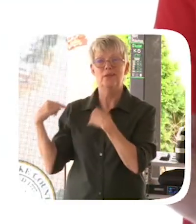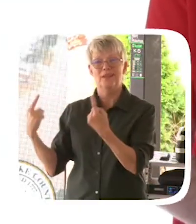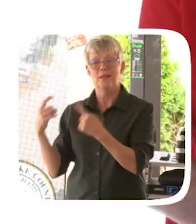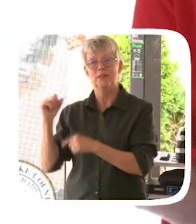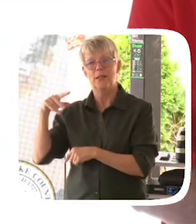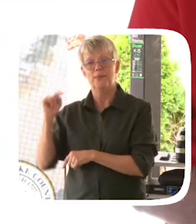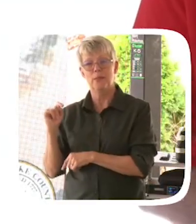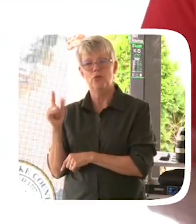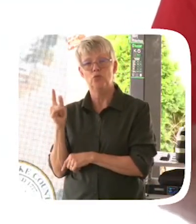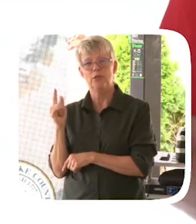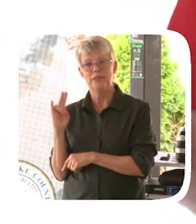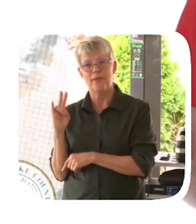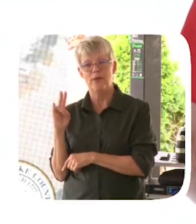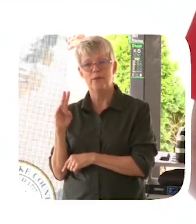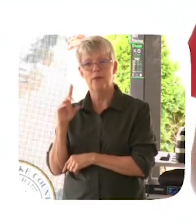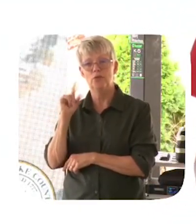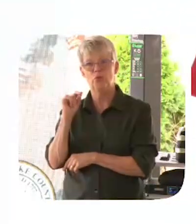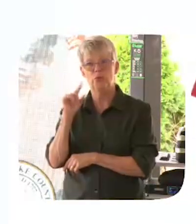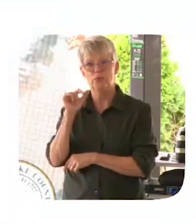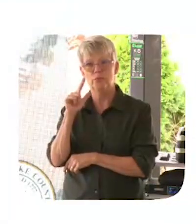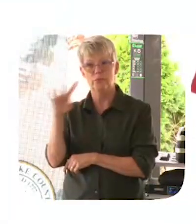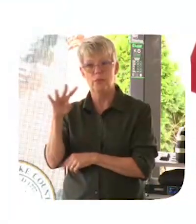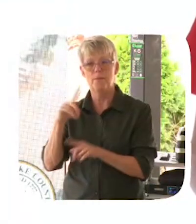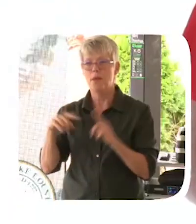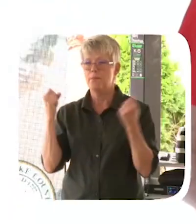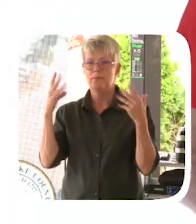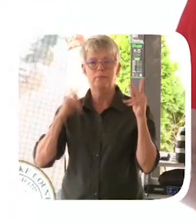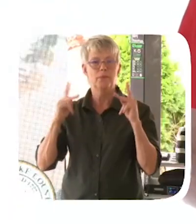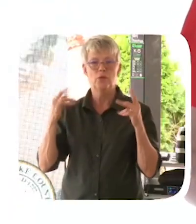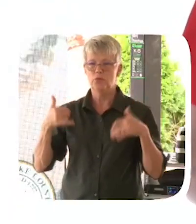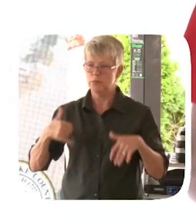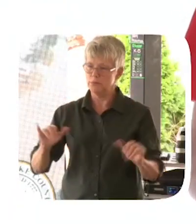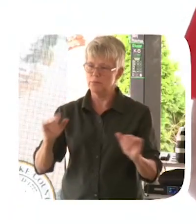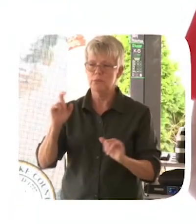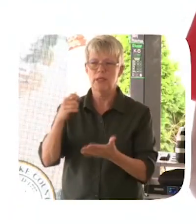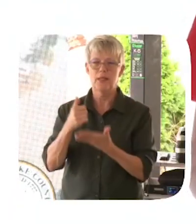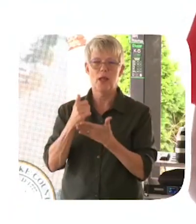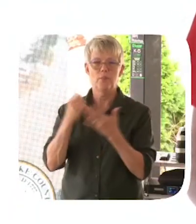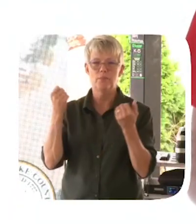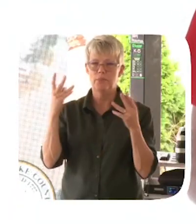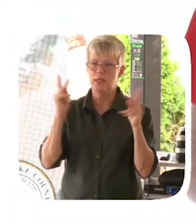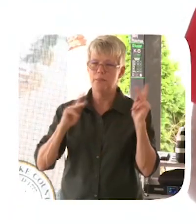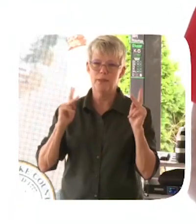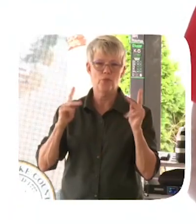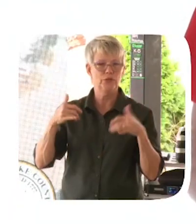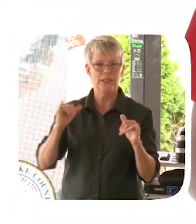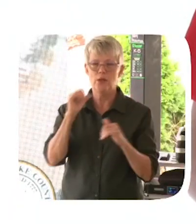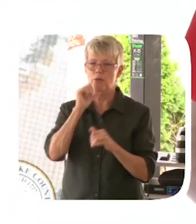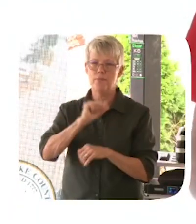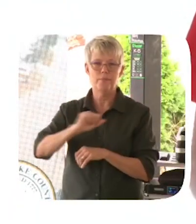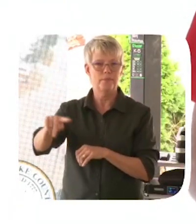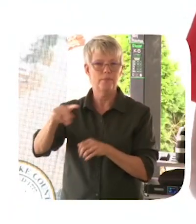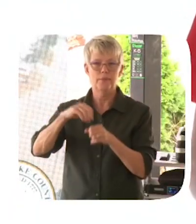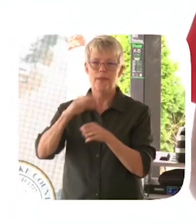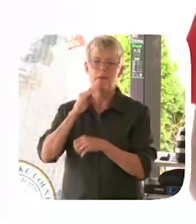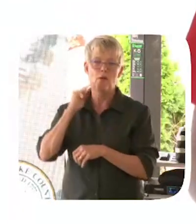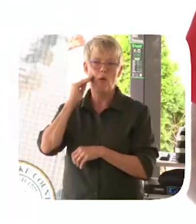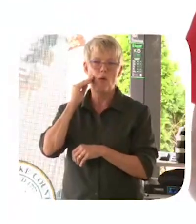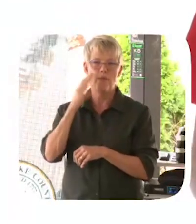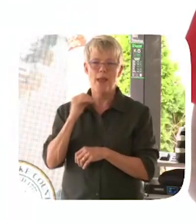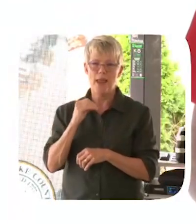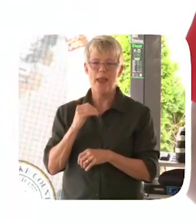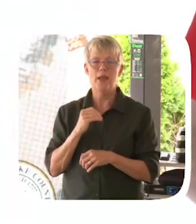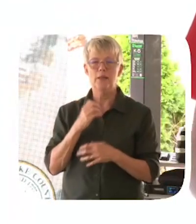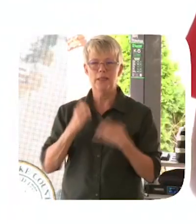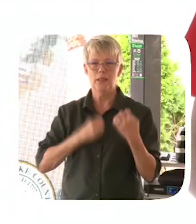27, 2024, but there are still many people in need, many who still aren't back in their homes, and many who carry the emotional trauma